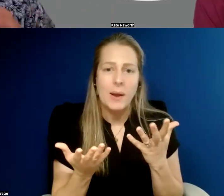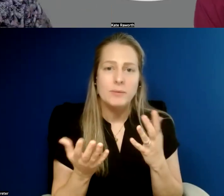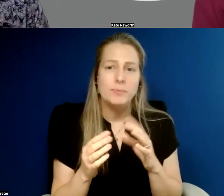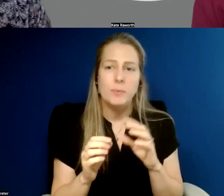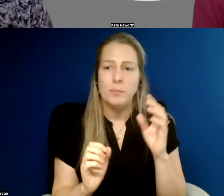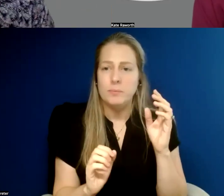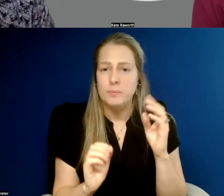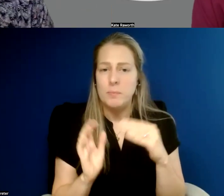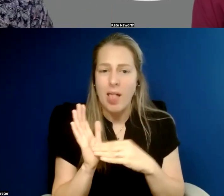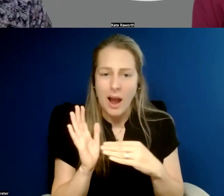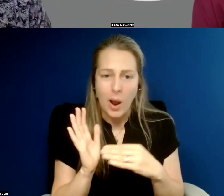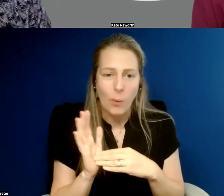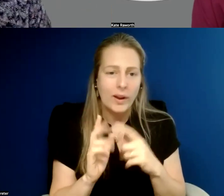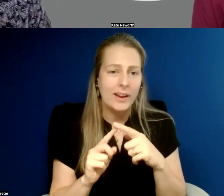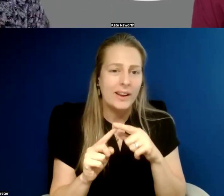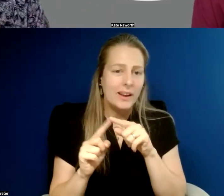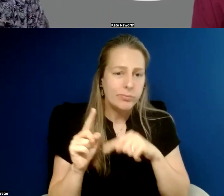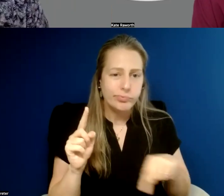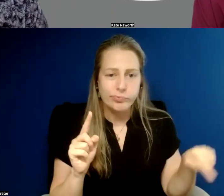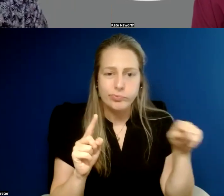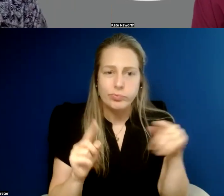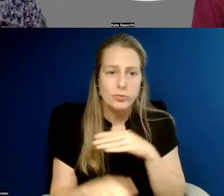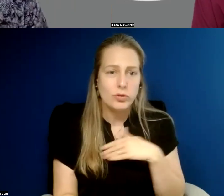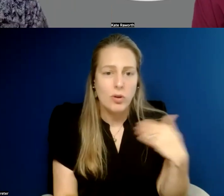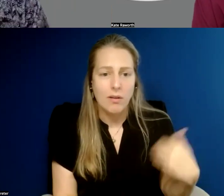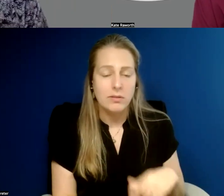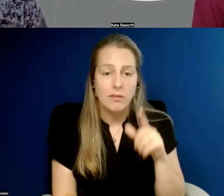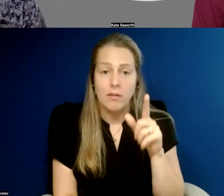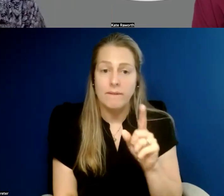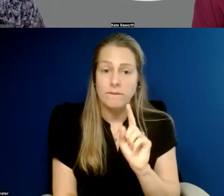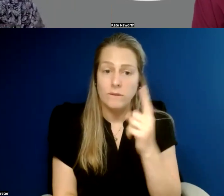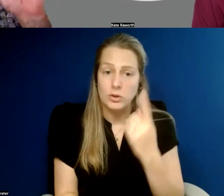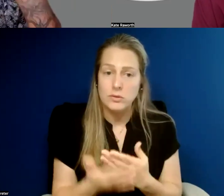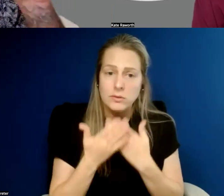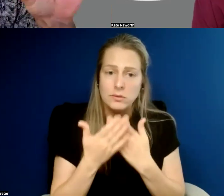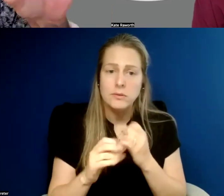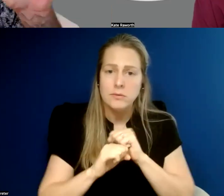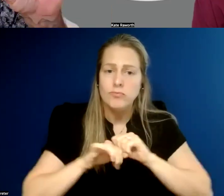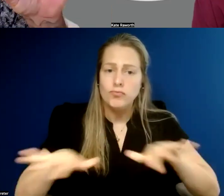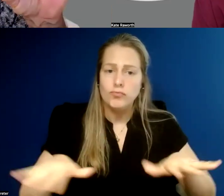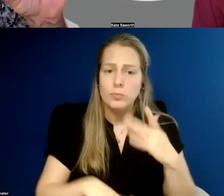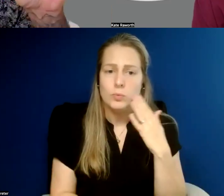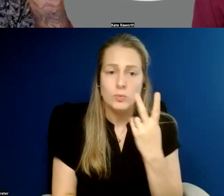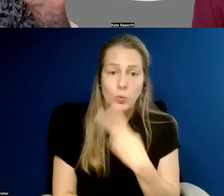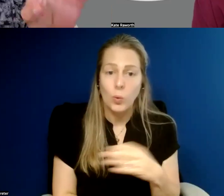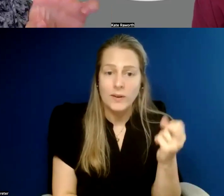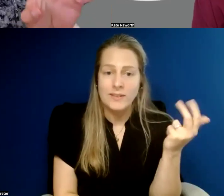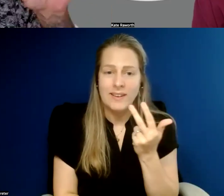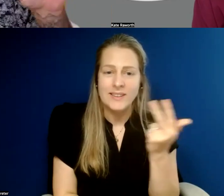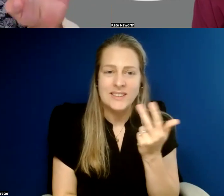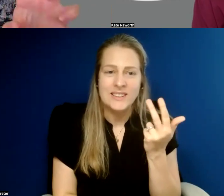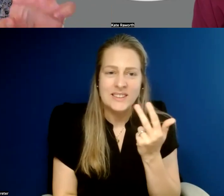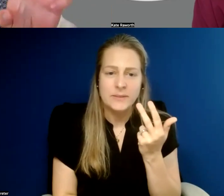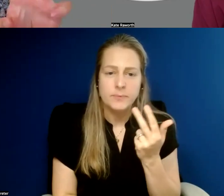and so on. So that first study was published in 2018. Similarly, it was a 1 year snapshot, which we followed up